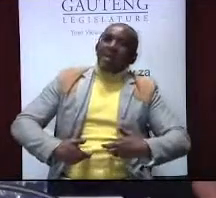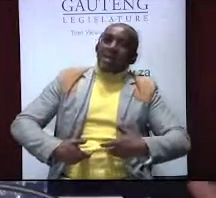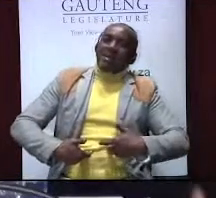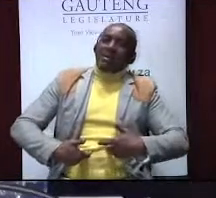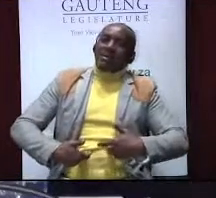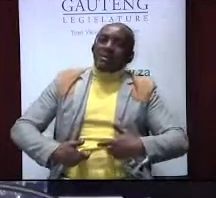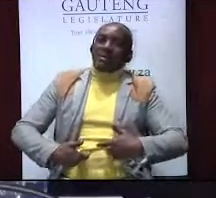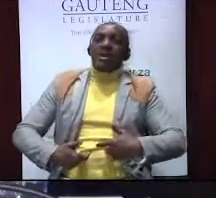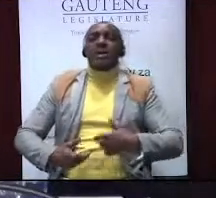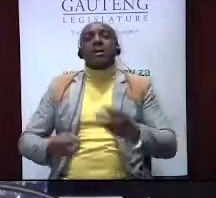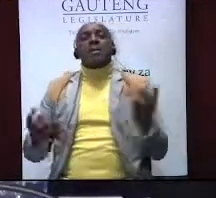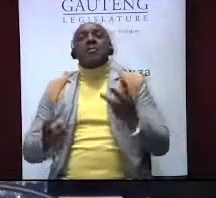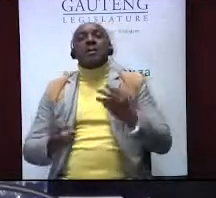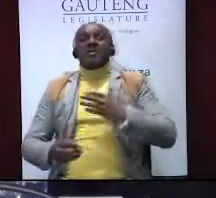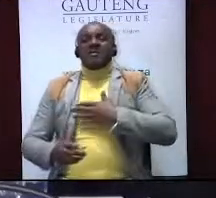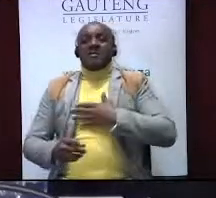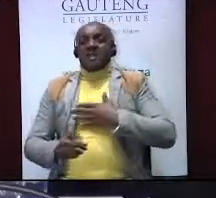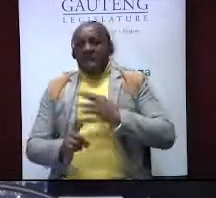ali depressed.